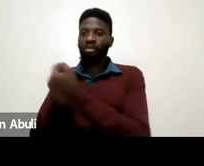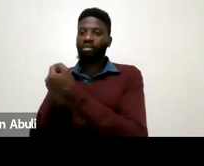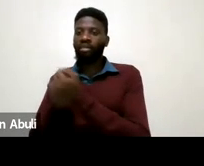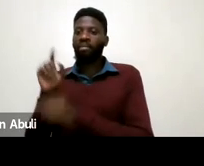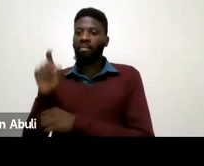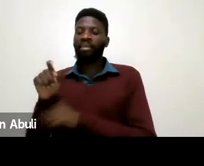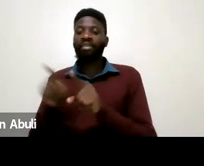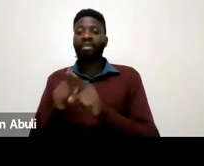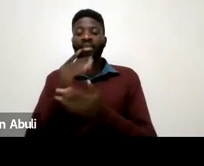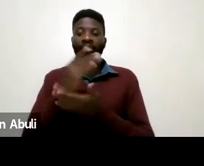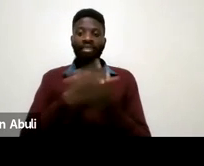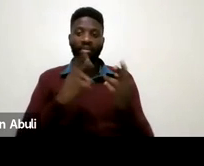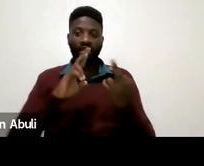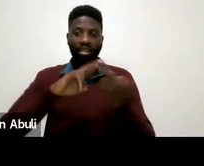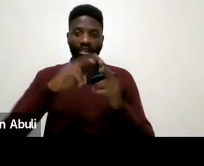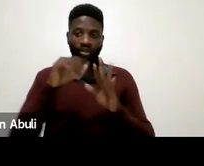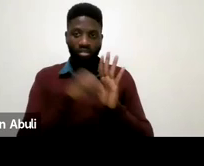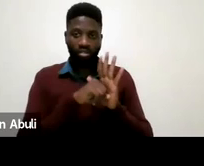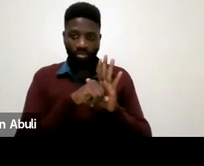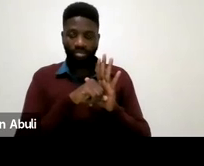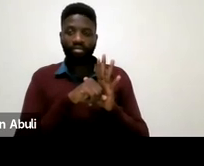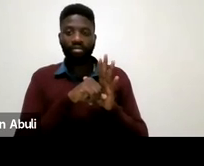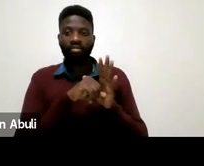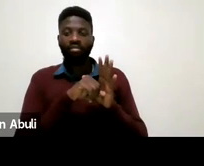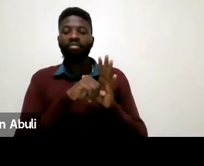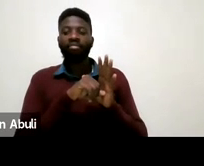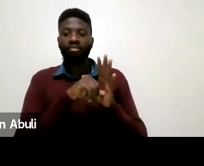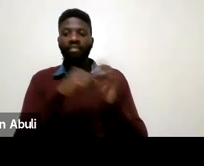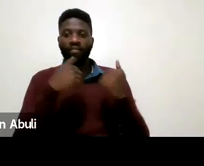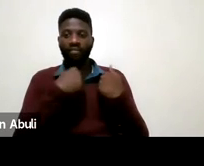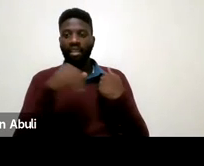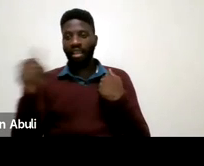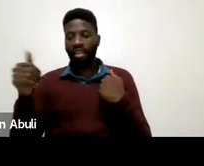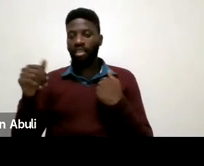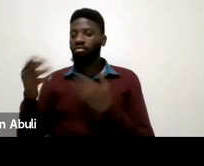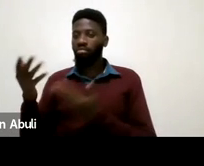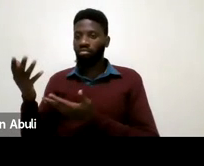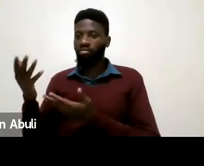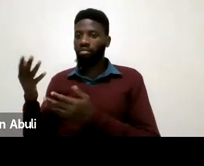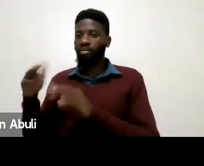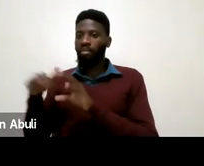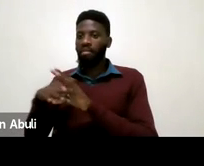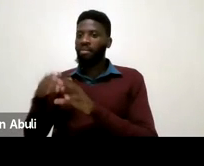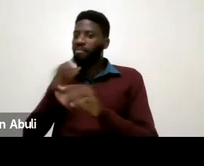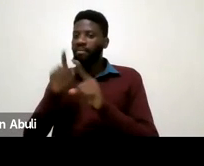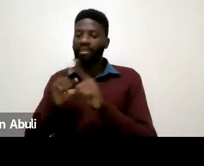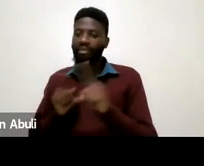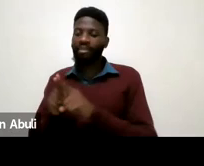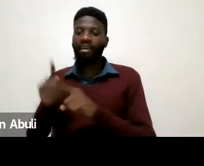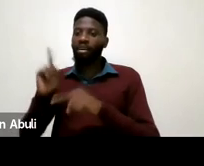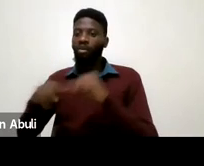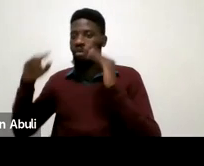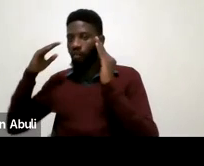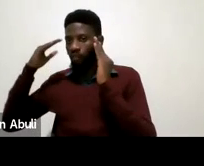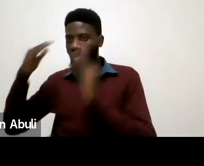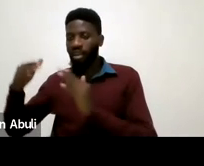may go into, and once you are into them, you may not be able to focus on your other siblings. There are some engagements and social clusters. If you join,